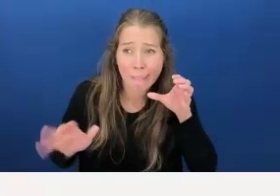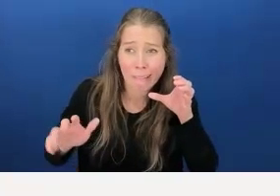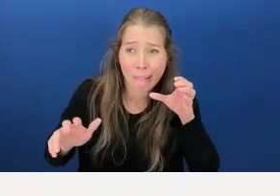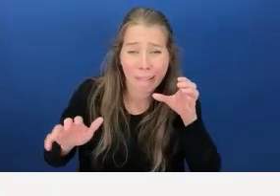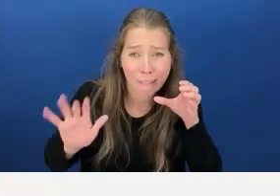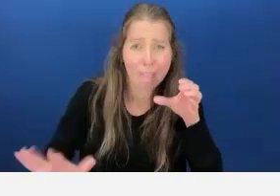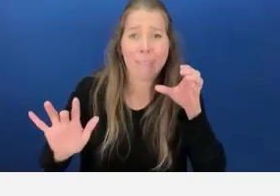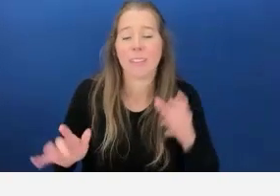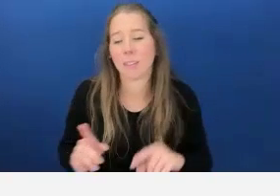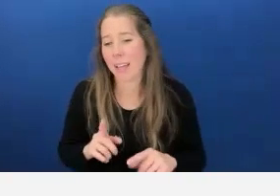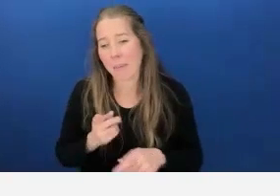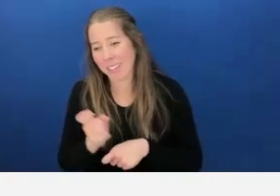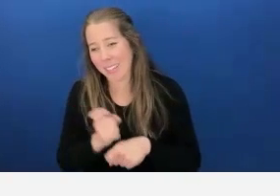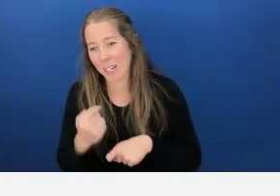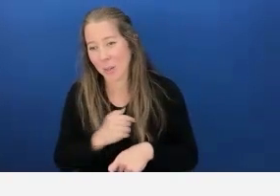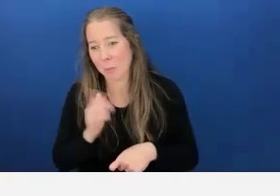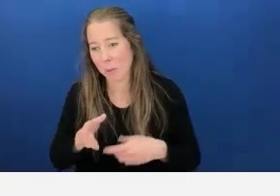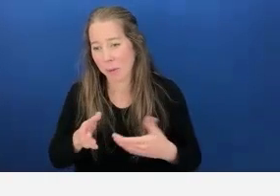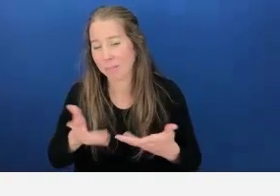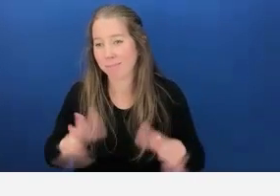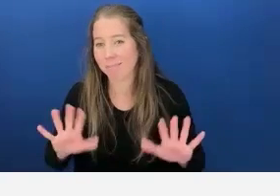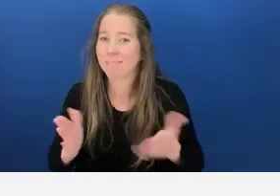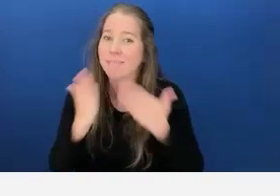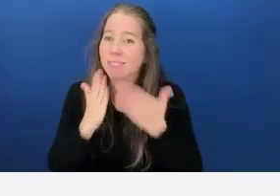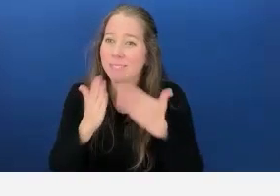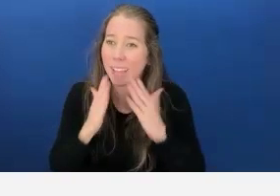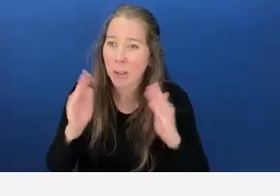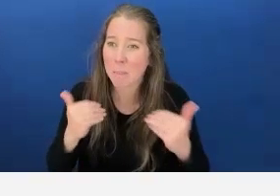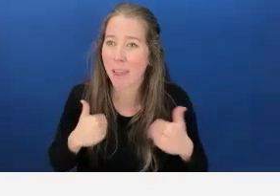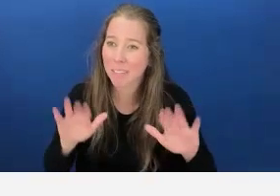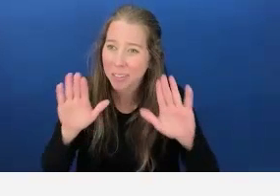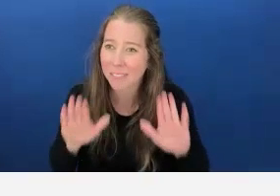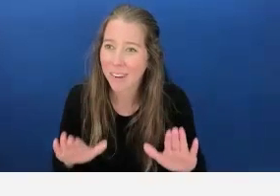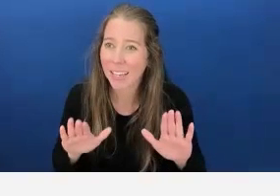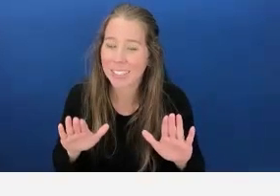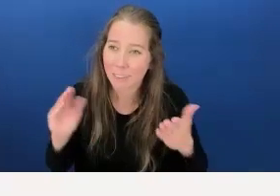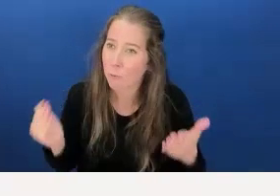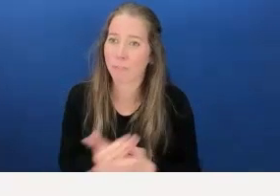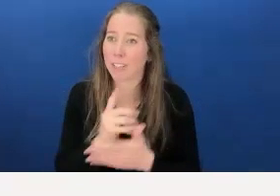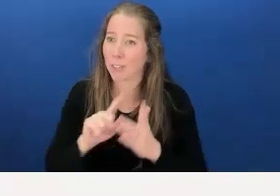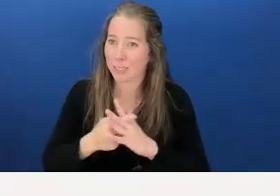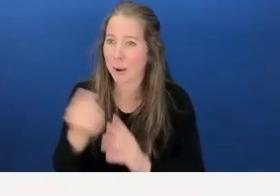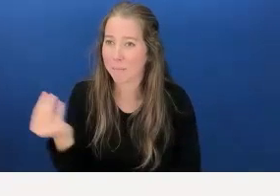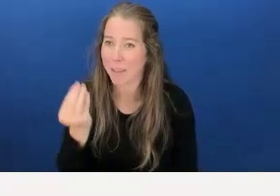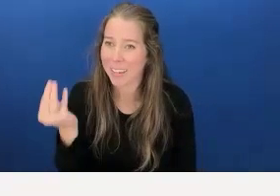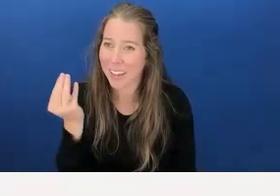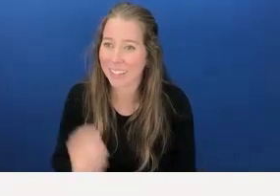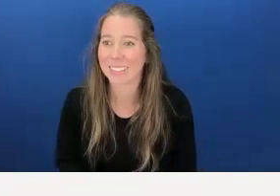kidding. We'll get it down. But thank you. And I hope you guys have a really good, refreshing start on Monday.